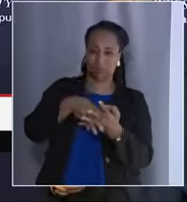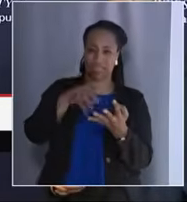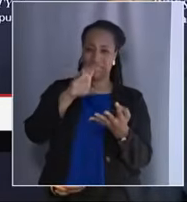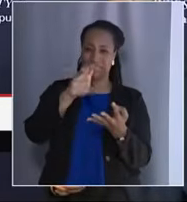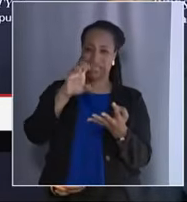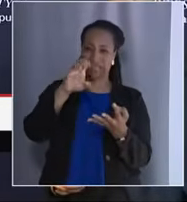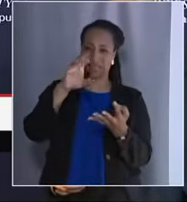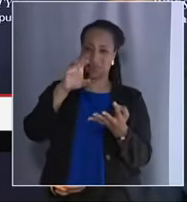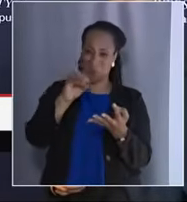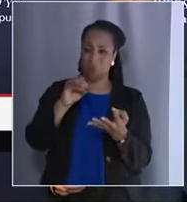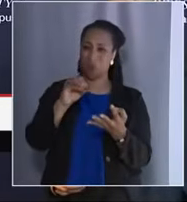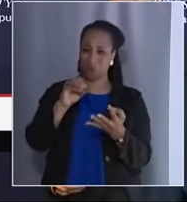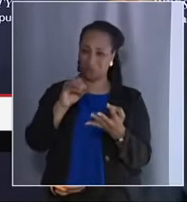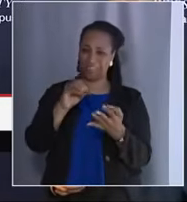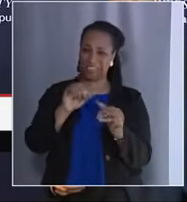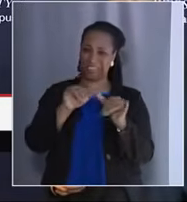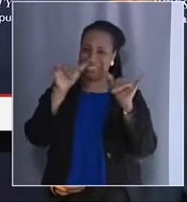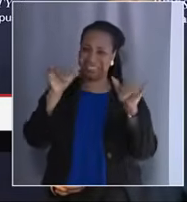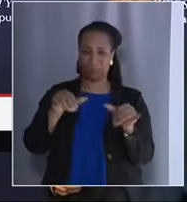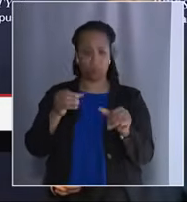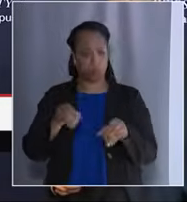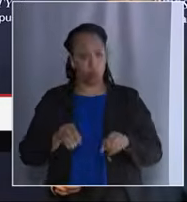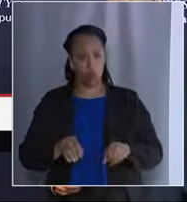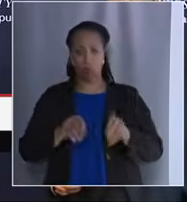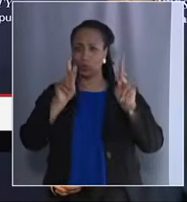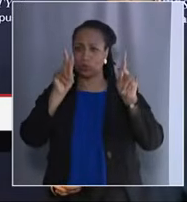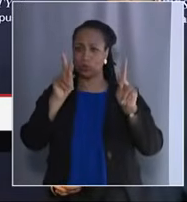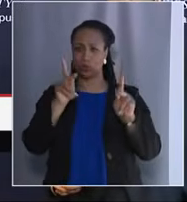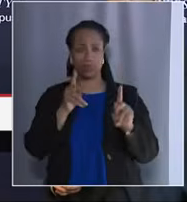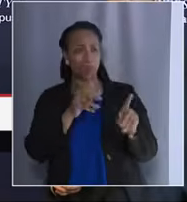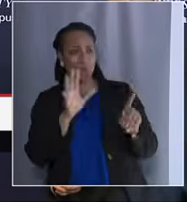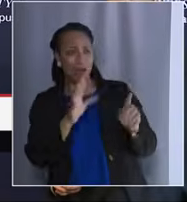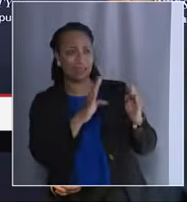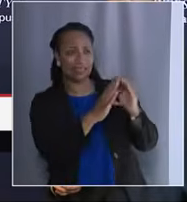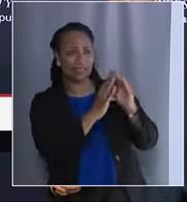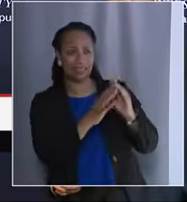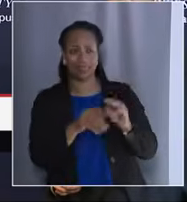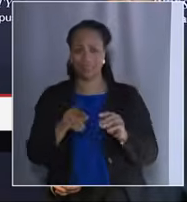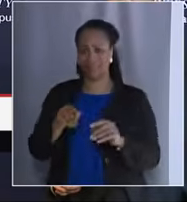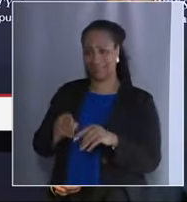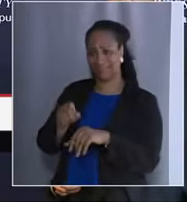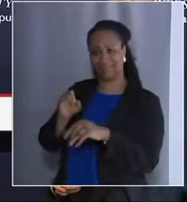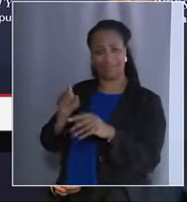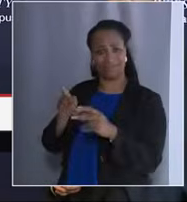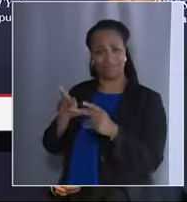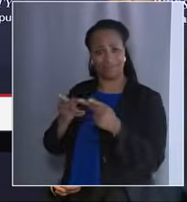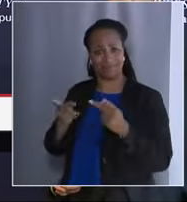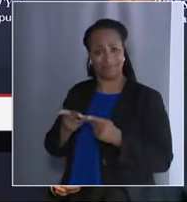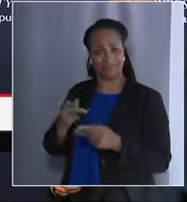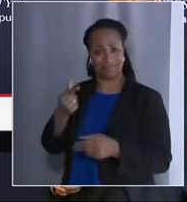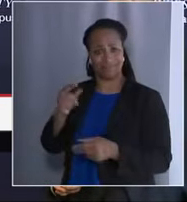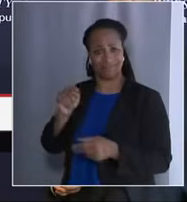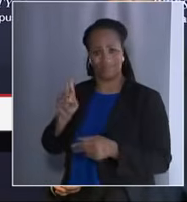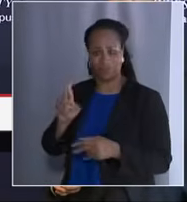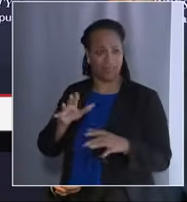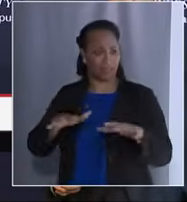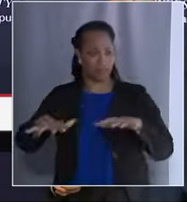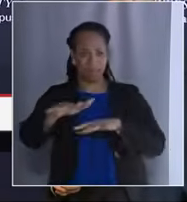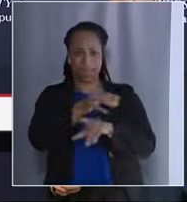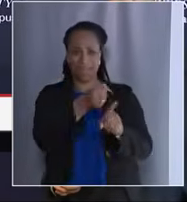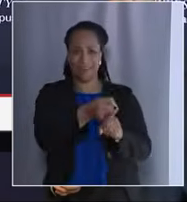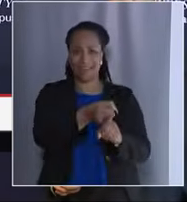hope is greater impact on this city, our nation, and our world. This is an important building for